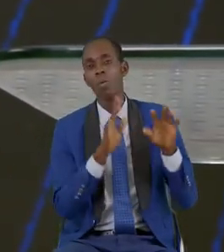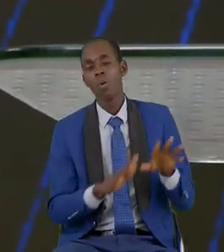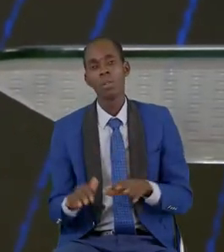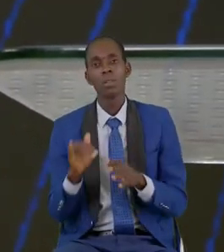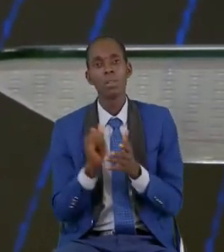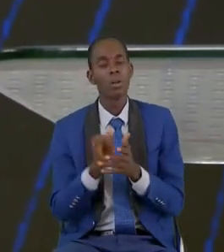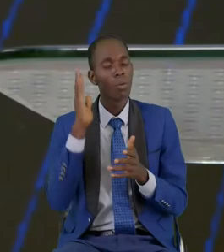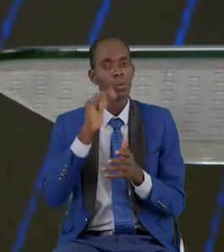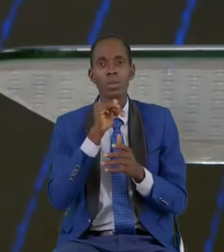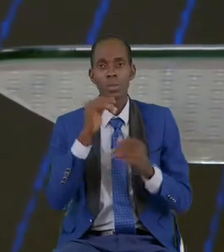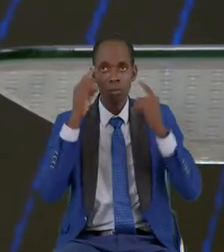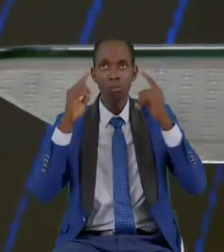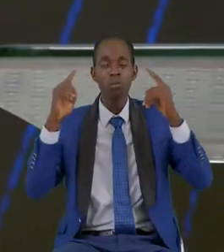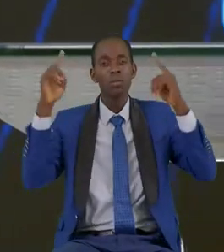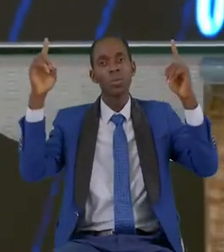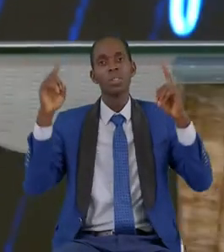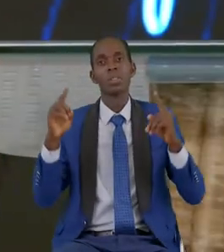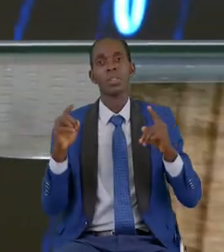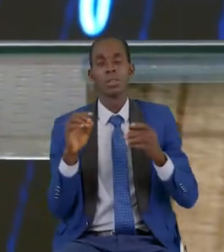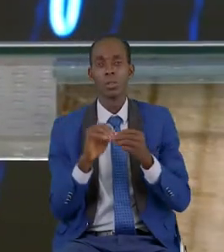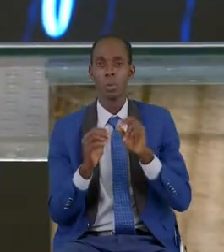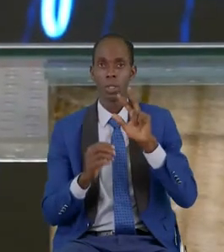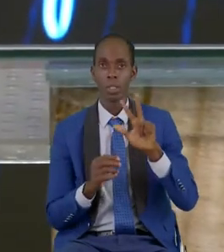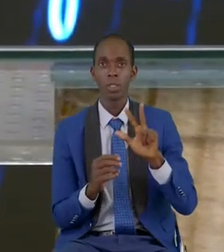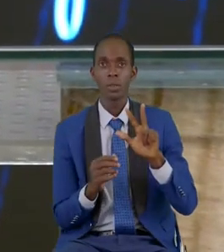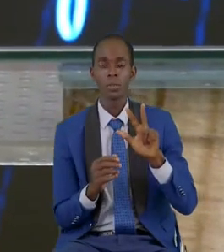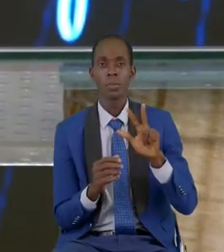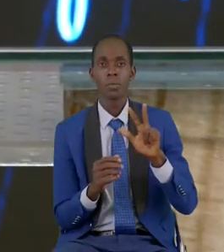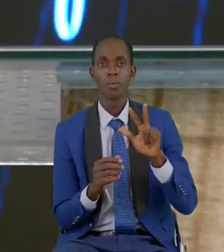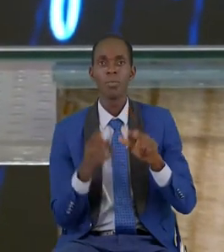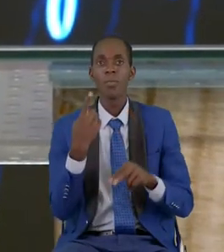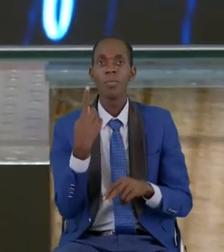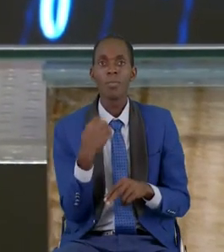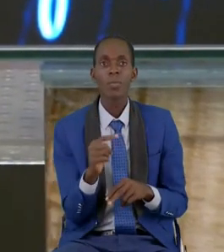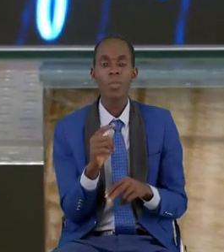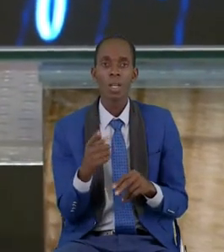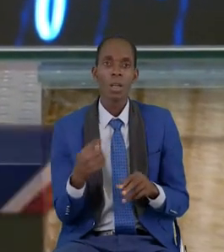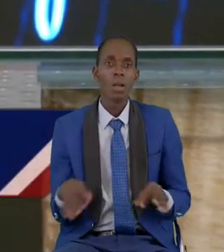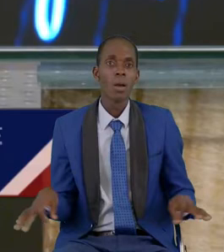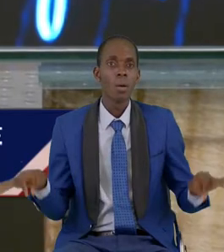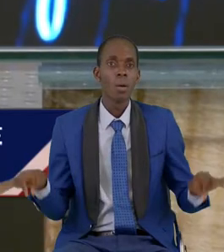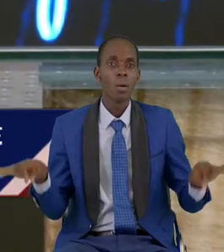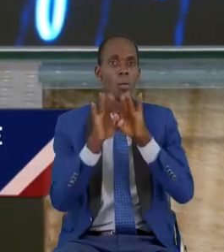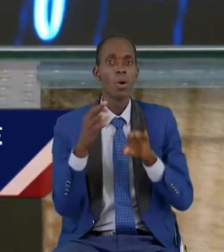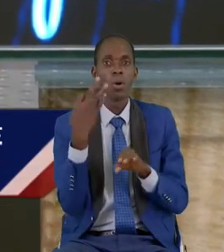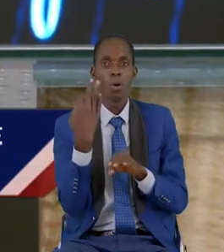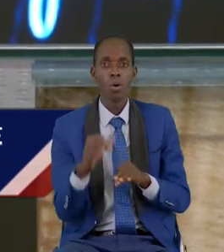some pillars in the temple. Number three, the importance of